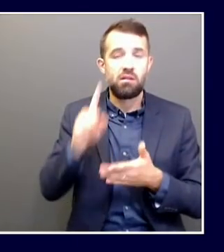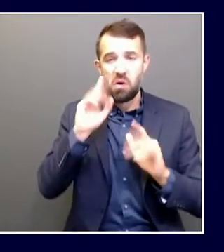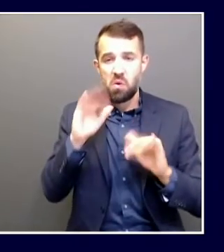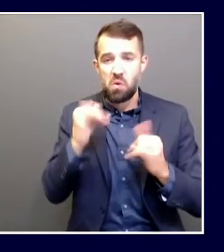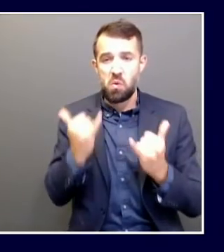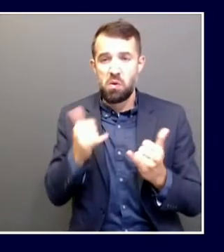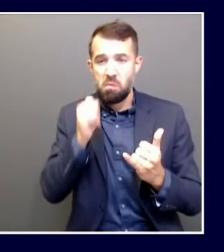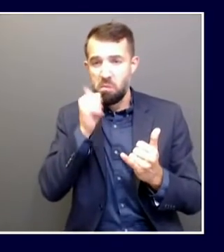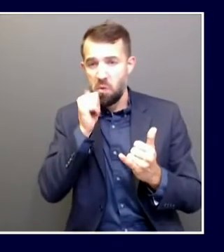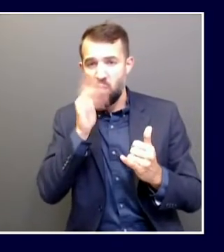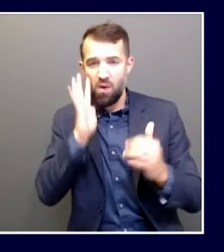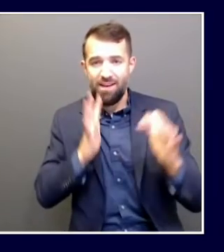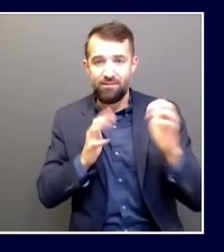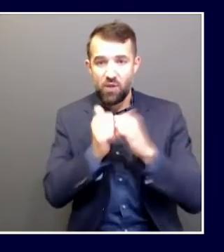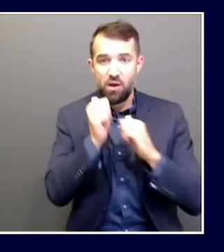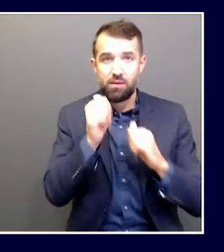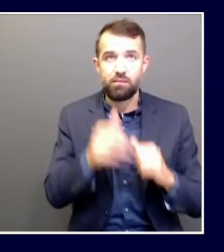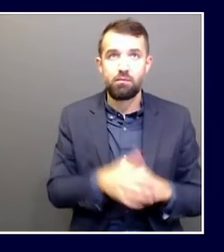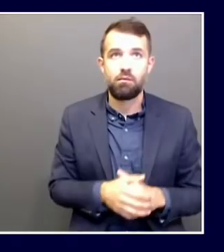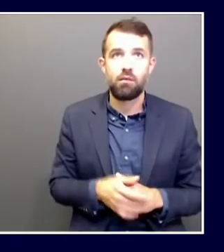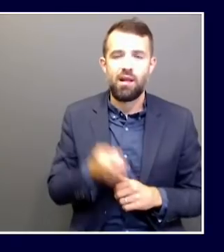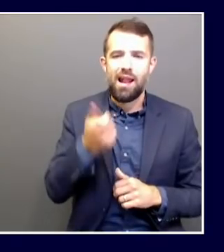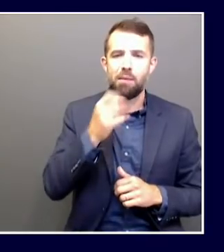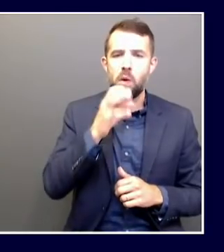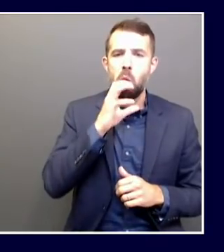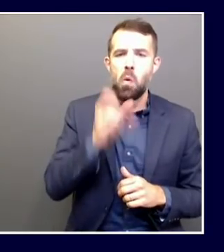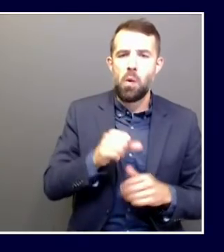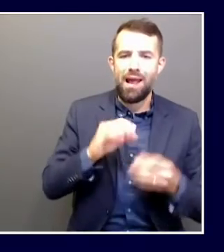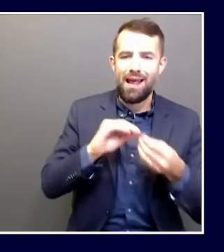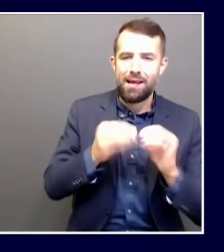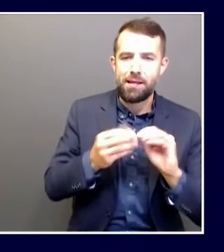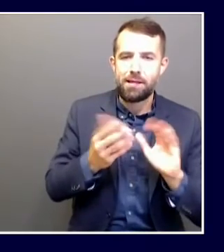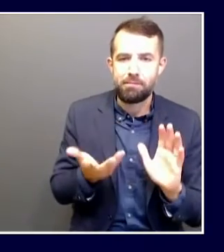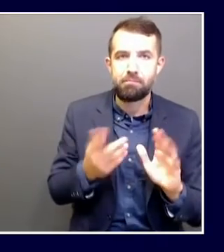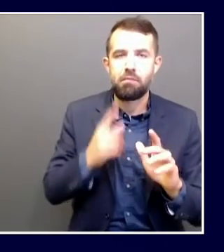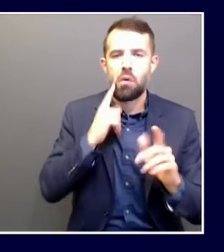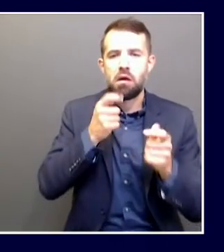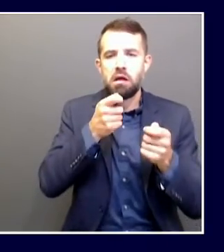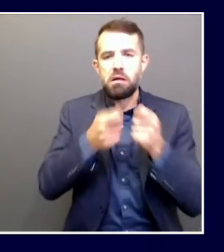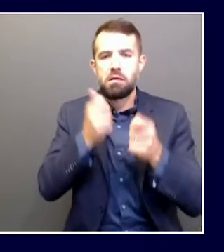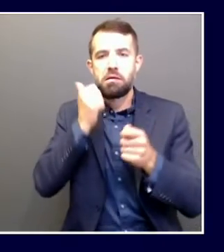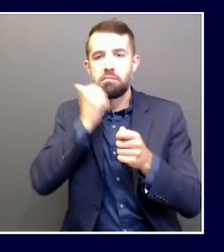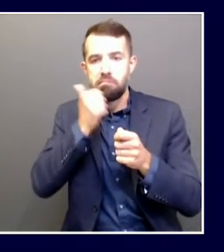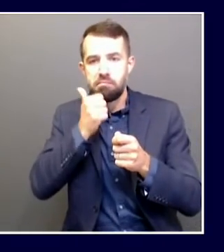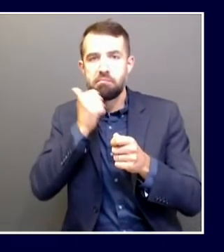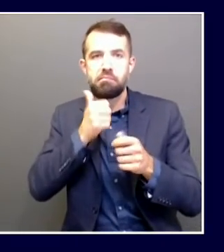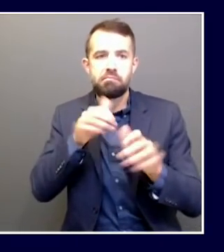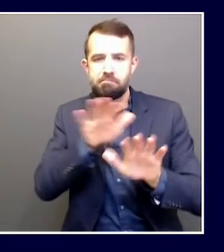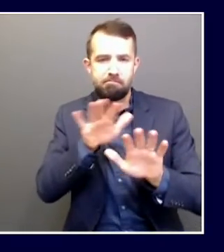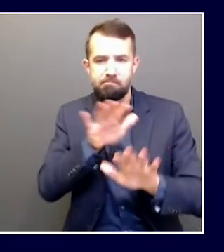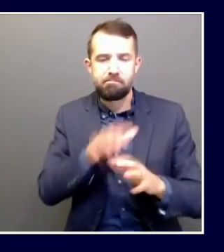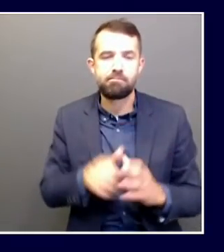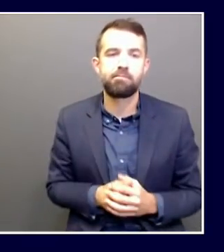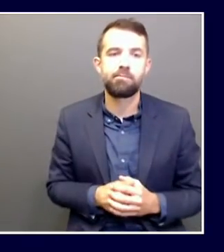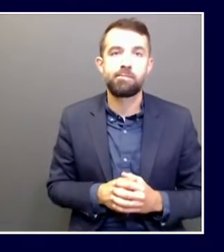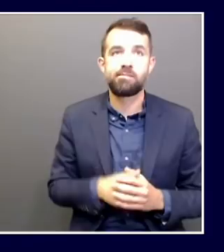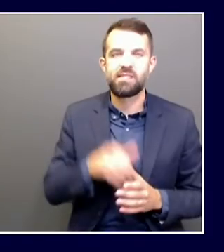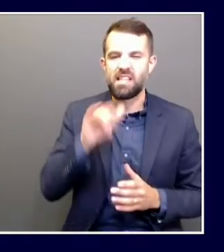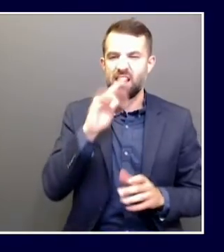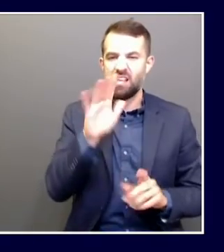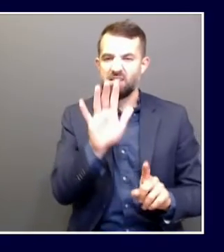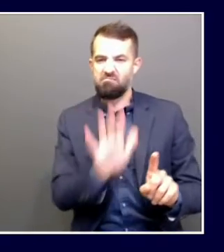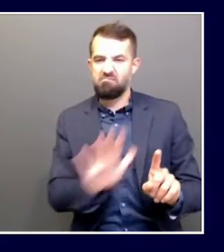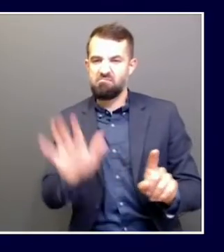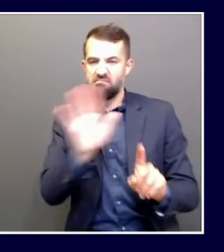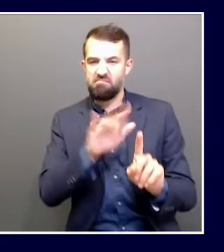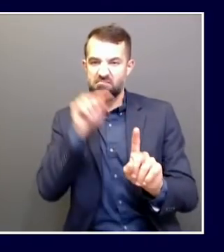caution that in the midst of a pandemic, those numbers change. So it might be a little bit out of date, but just wanted to let you know.